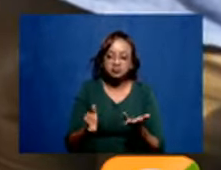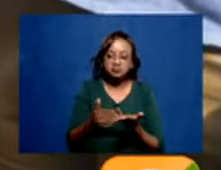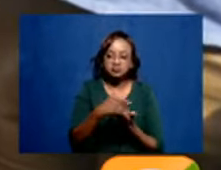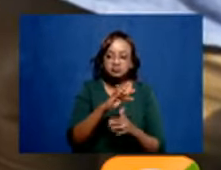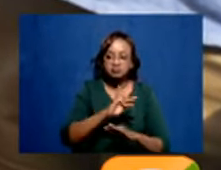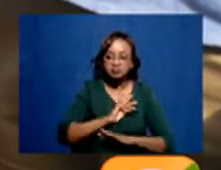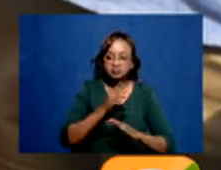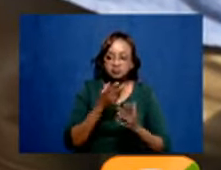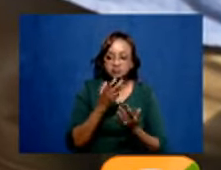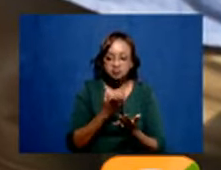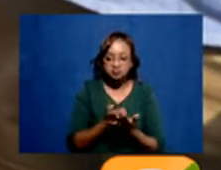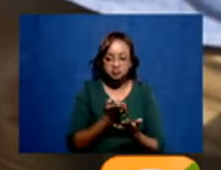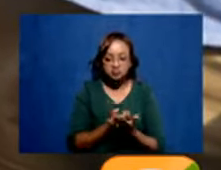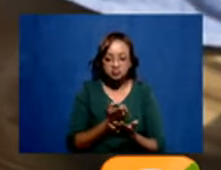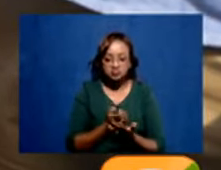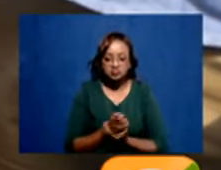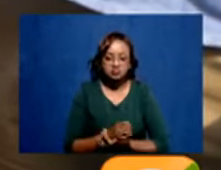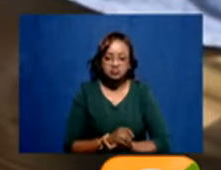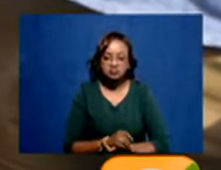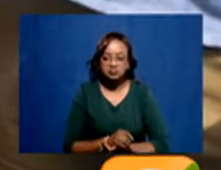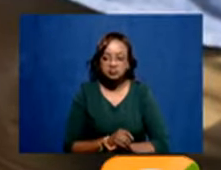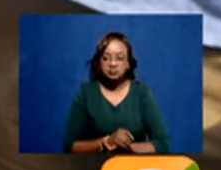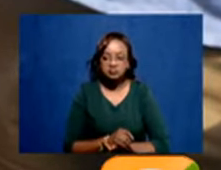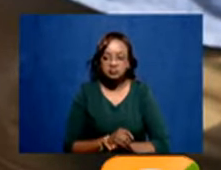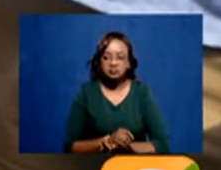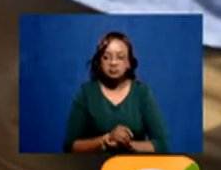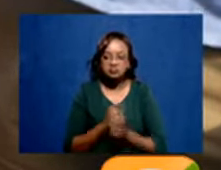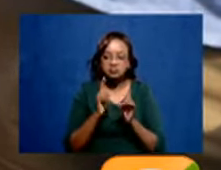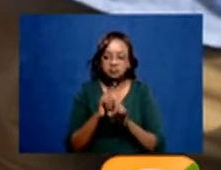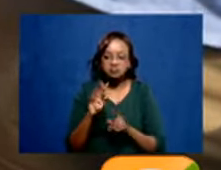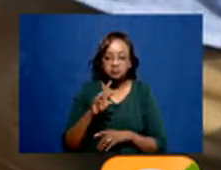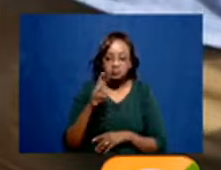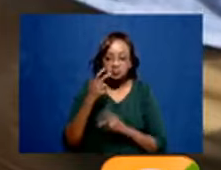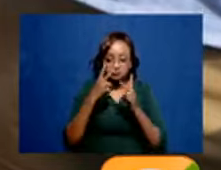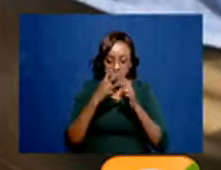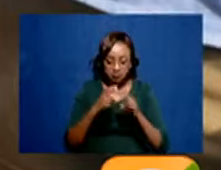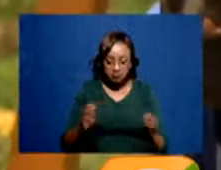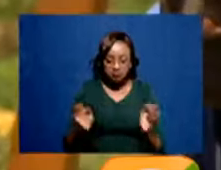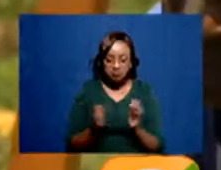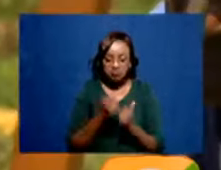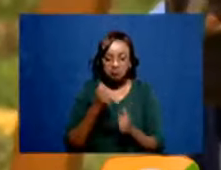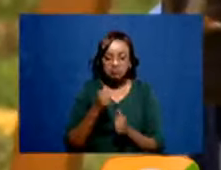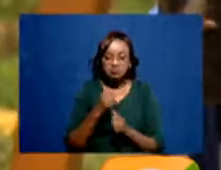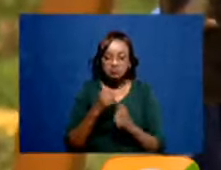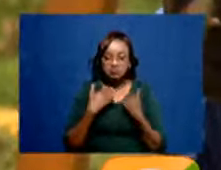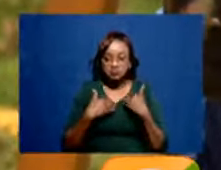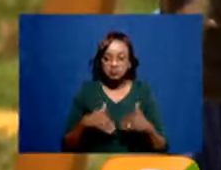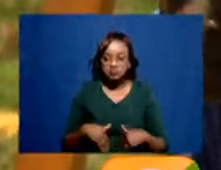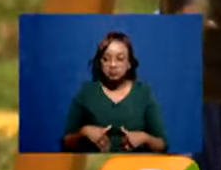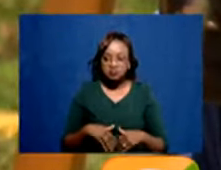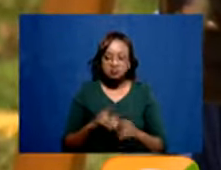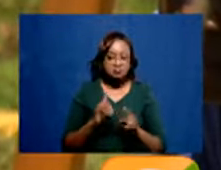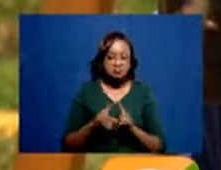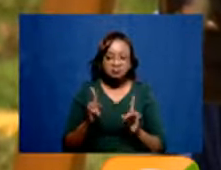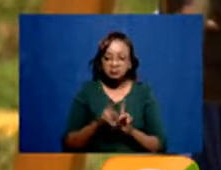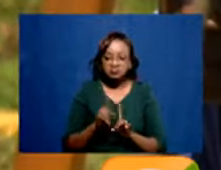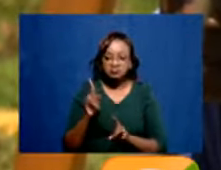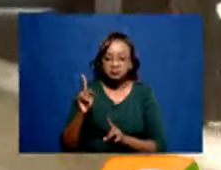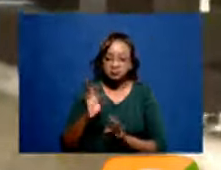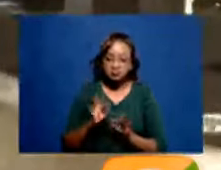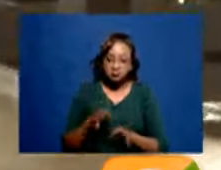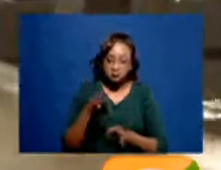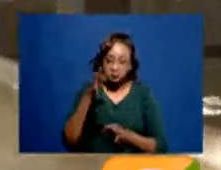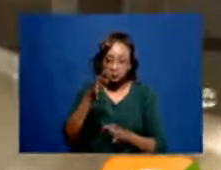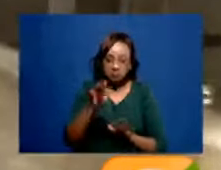the mystery behind this death. A second autopsy had been scheduled to be conducted on the deceased's body, but that has also been